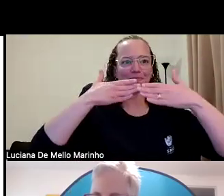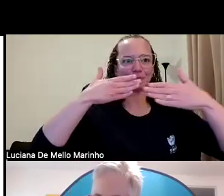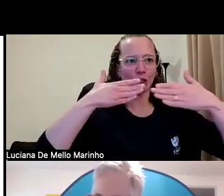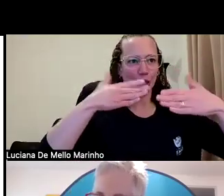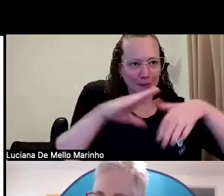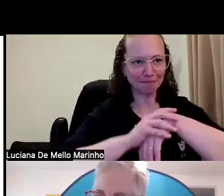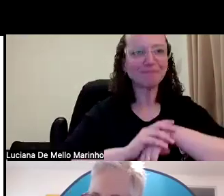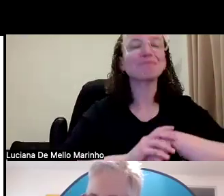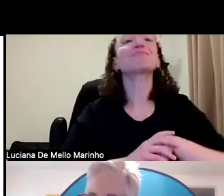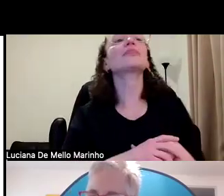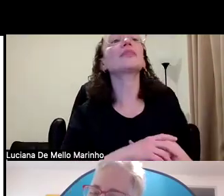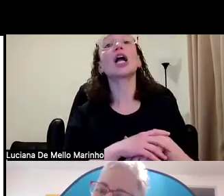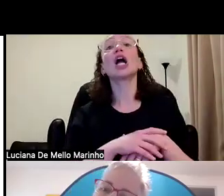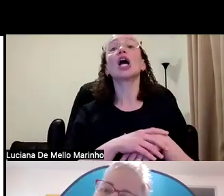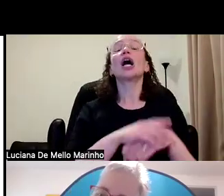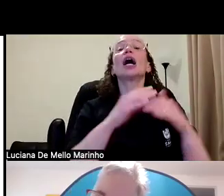Great. Good.